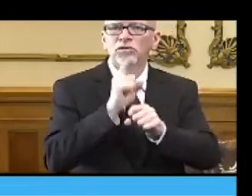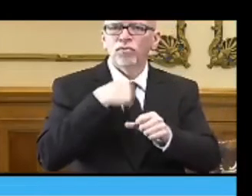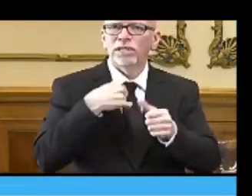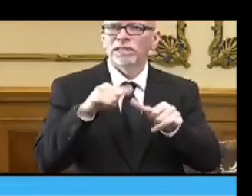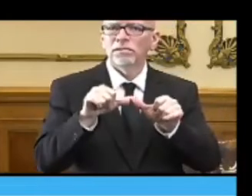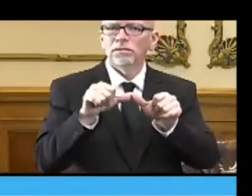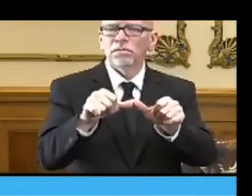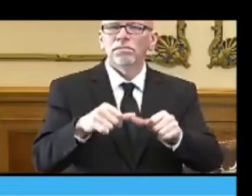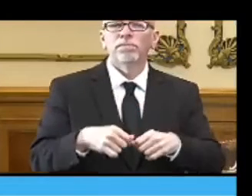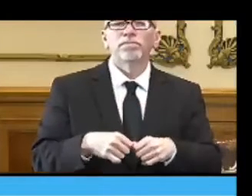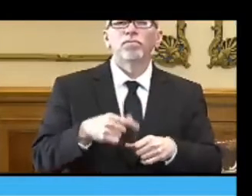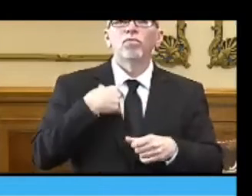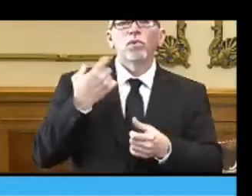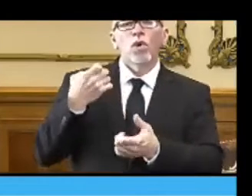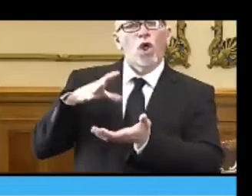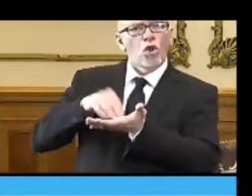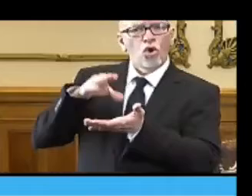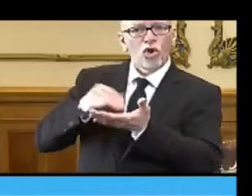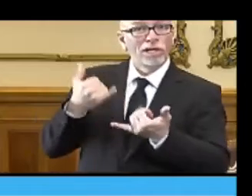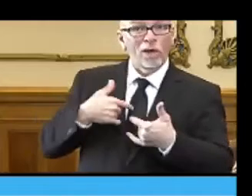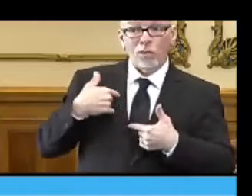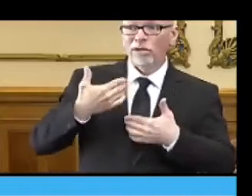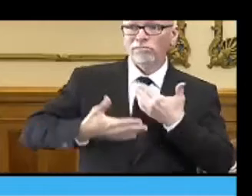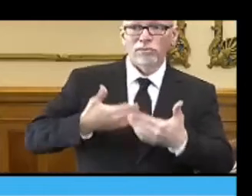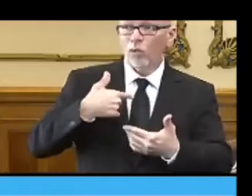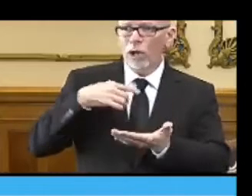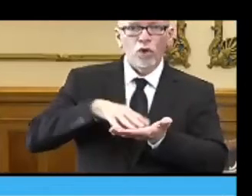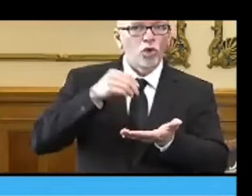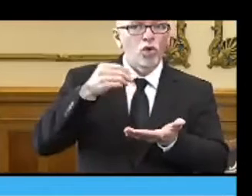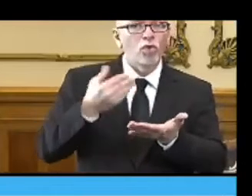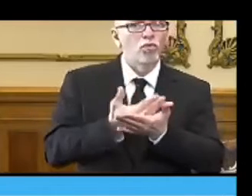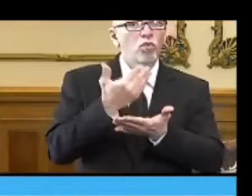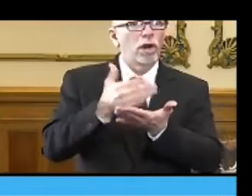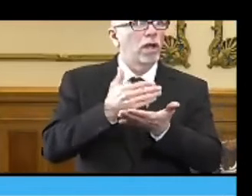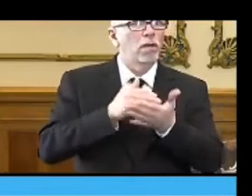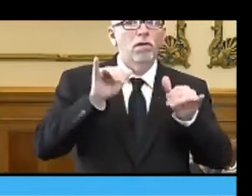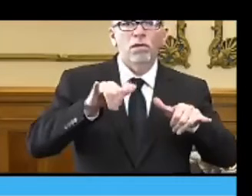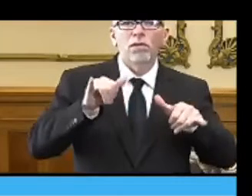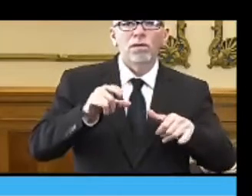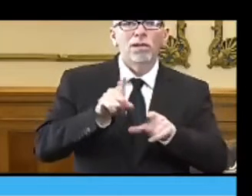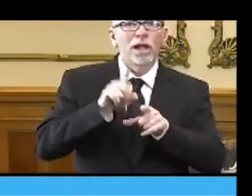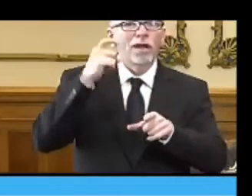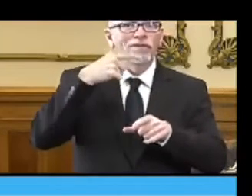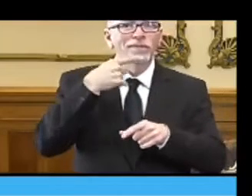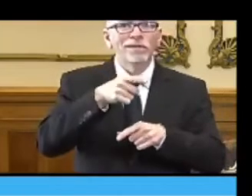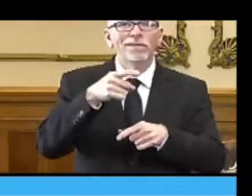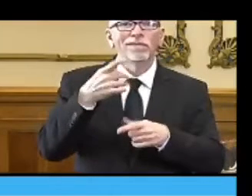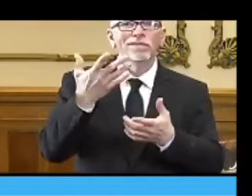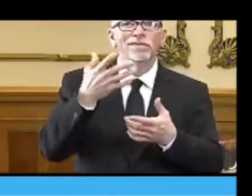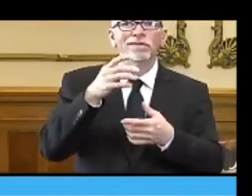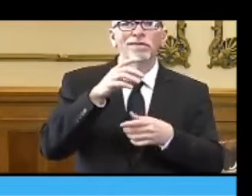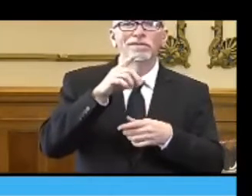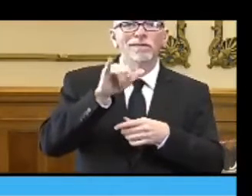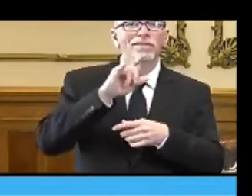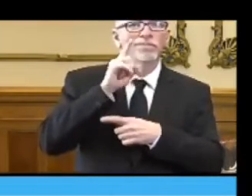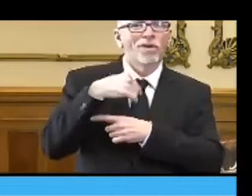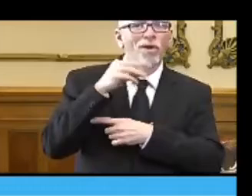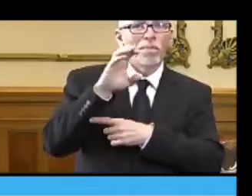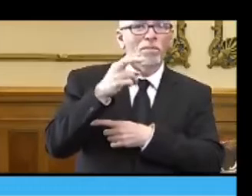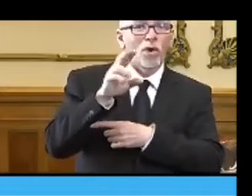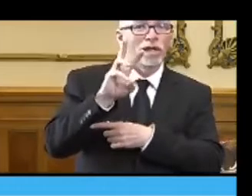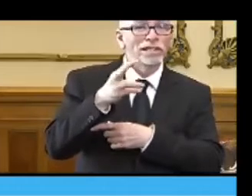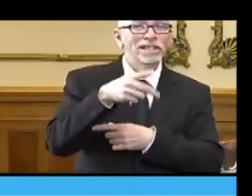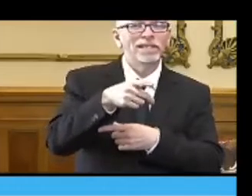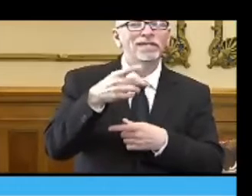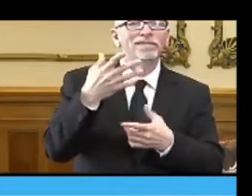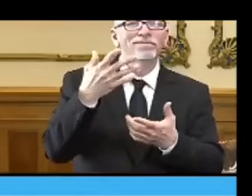we want to use what we've learned during this procedure. The executive order by the governor, 2008, issued on March 6,